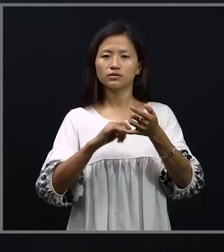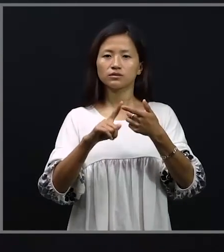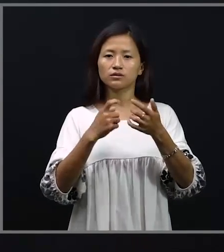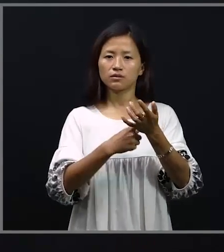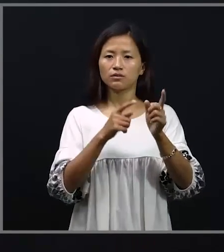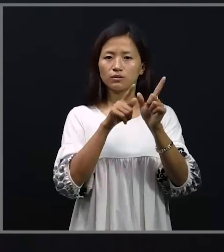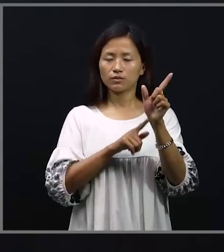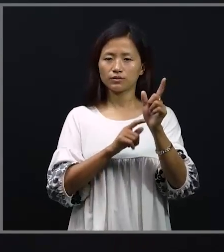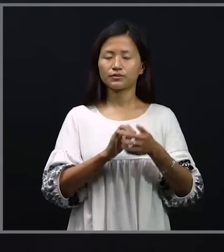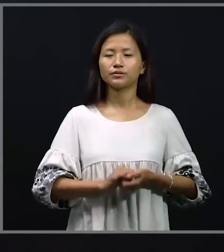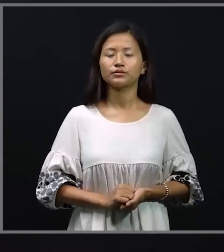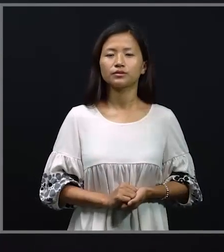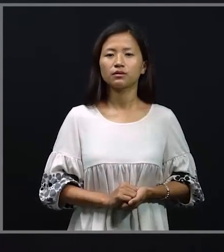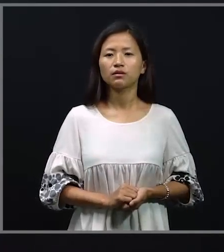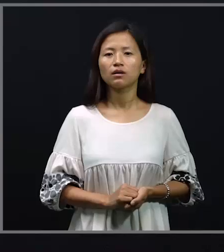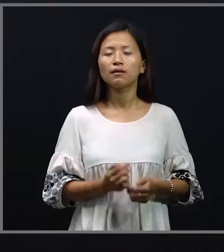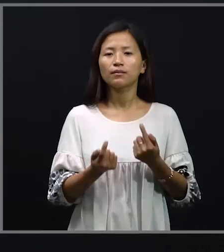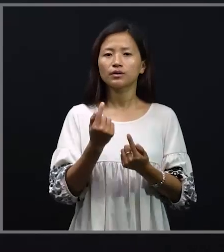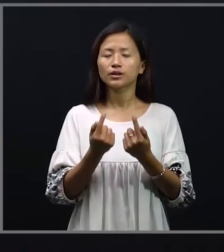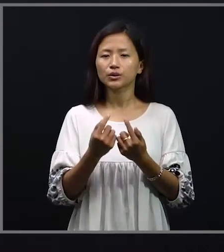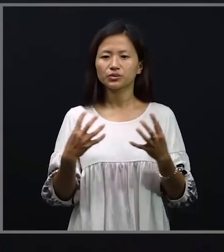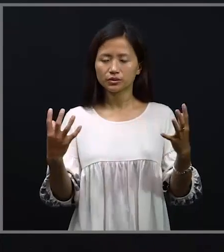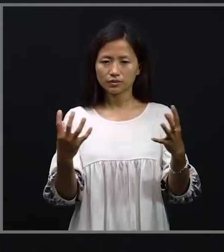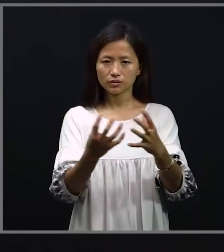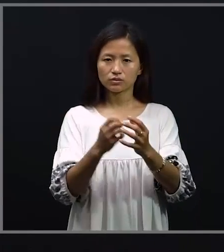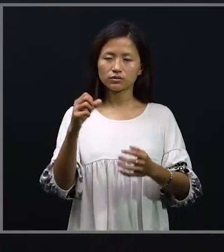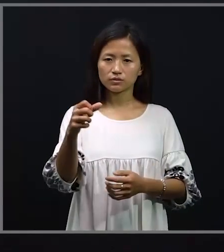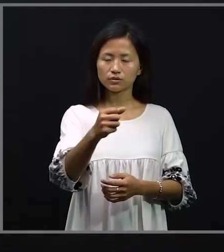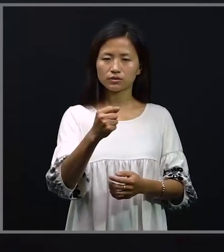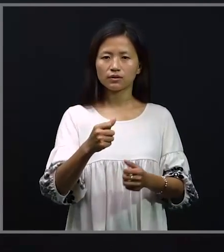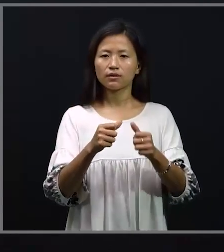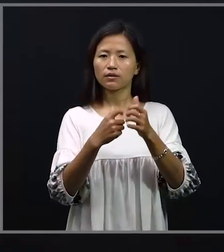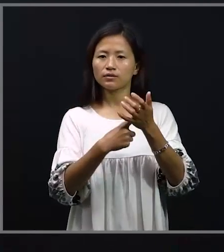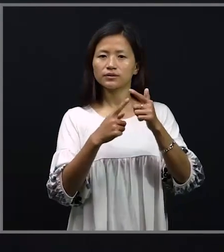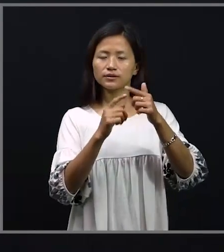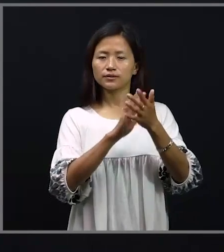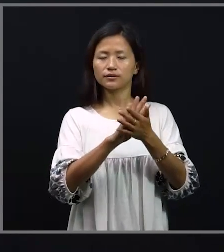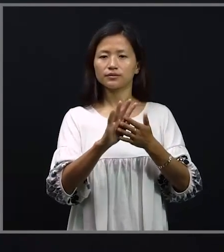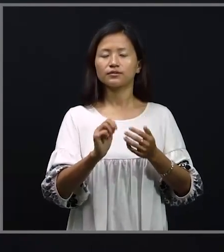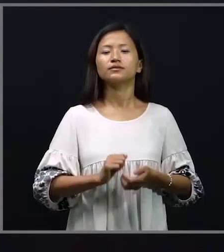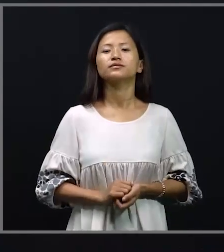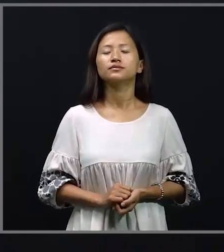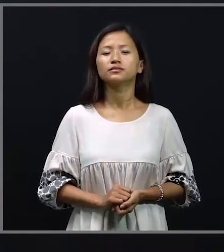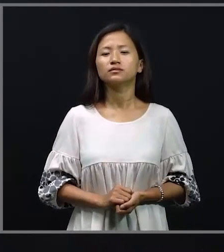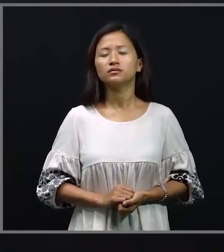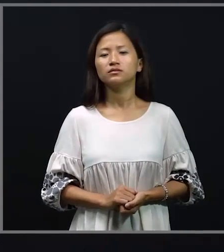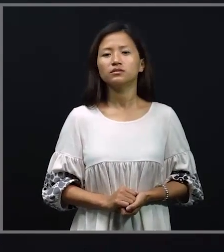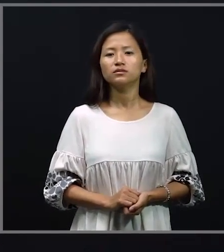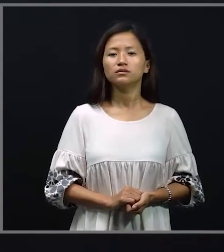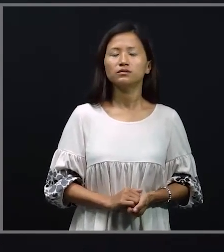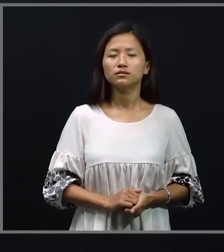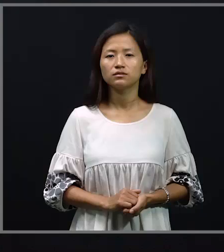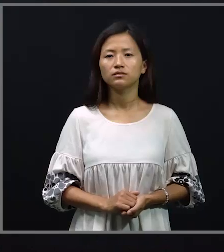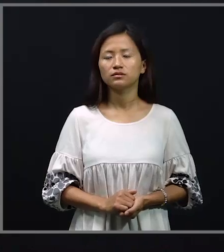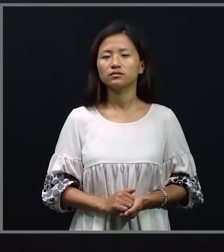Okay, political means acquisition and control of artha. Artha means land, fort, or